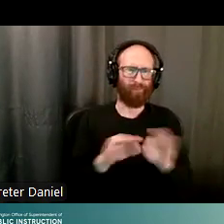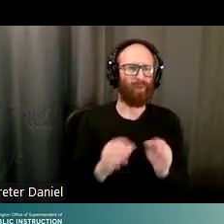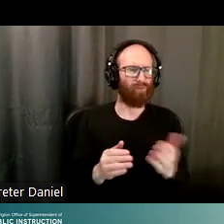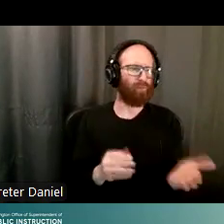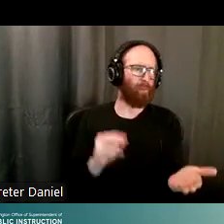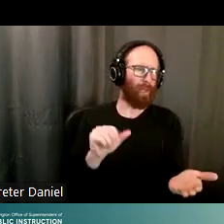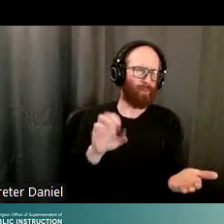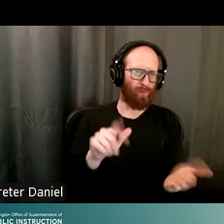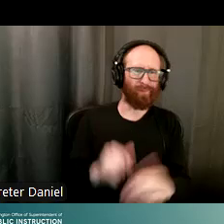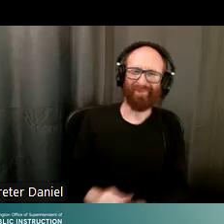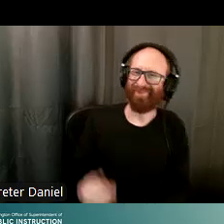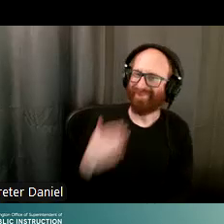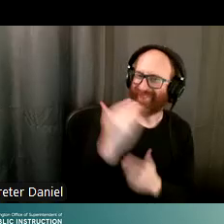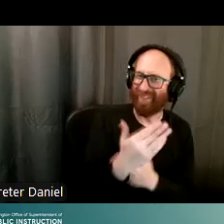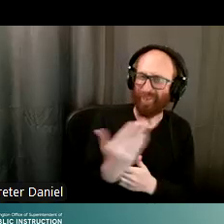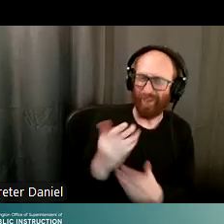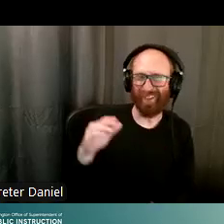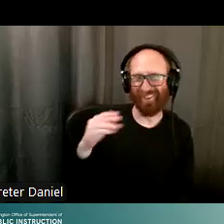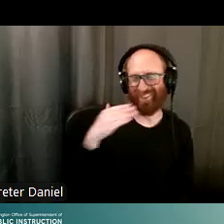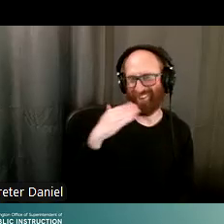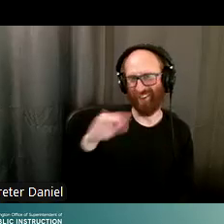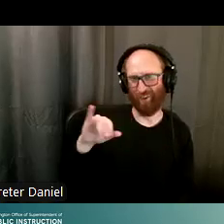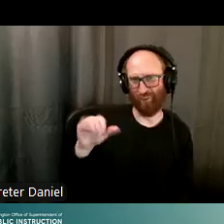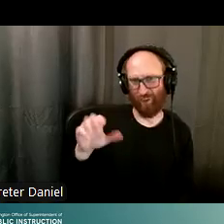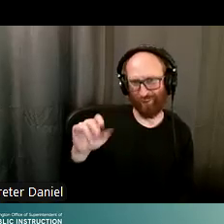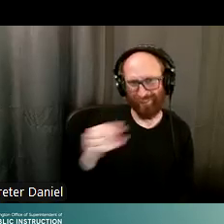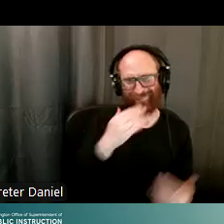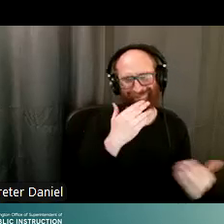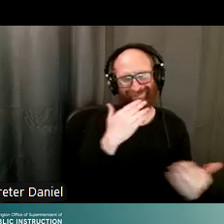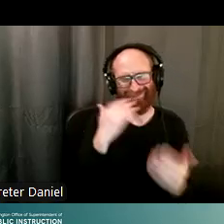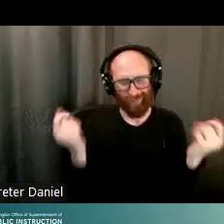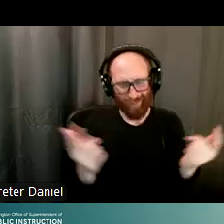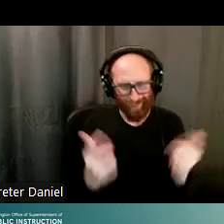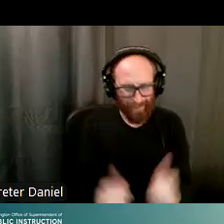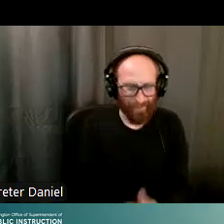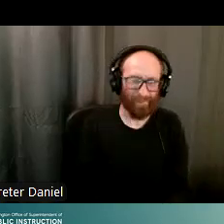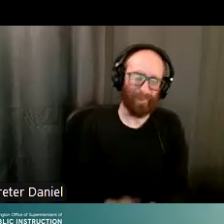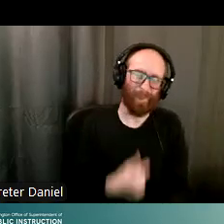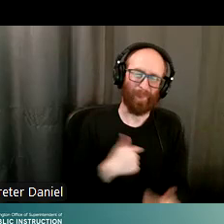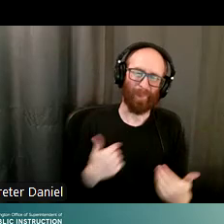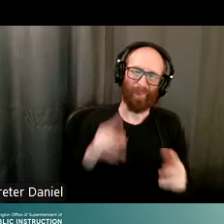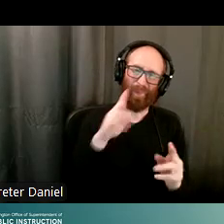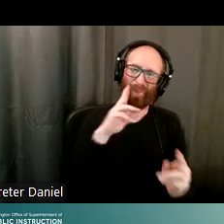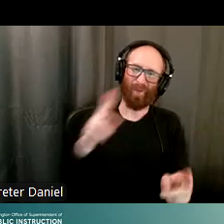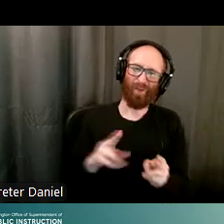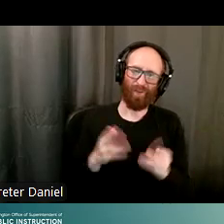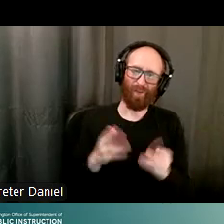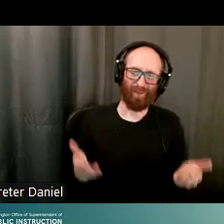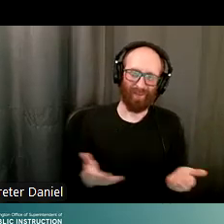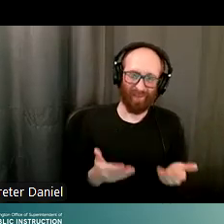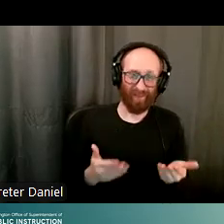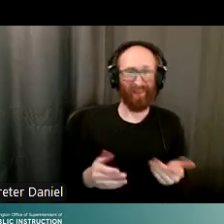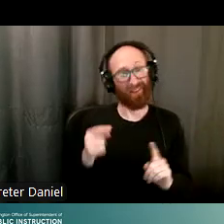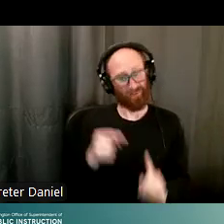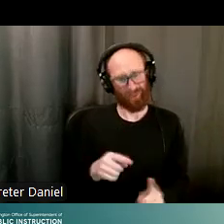Good morning. Thank you, Jocelyn. Thank you, everyone. It's such an honor to be here, especially being May, Mental